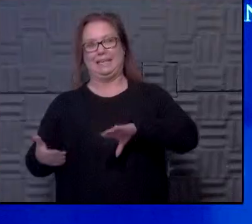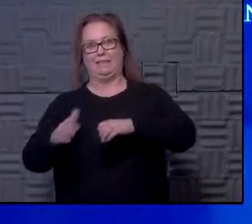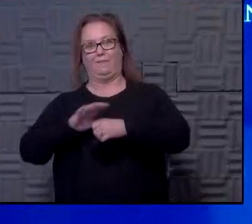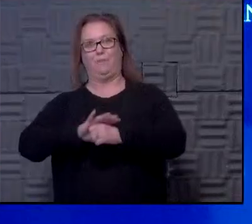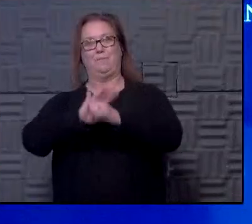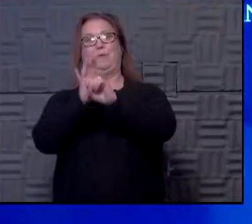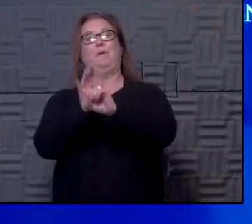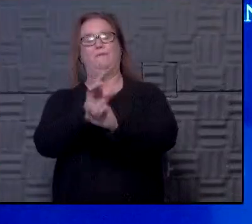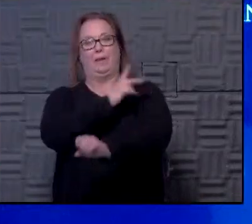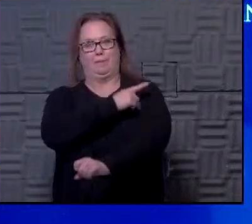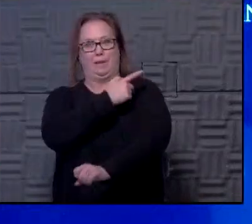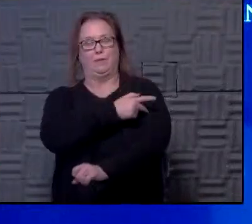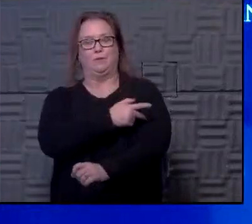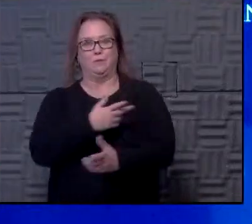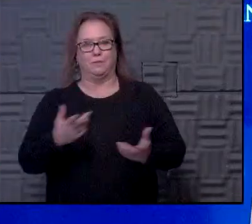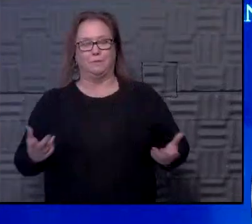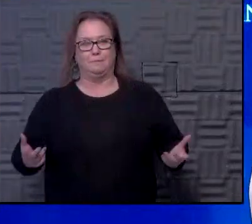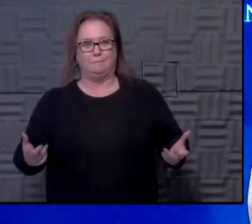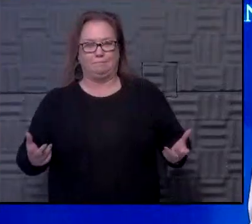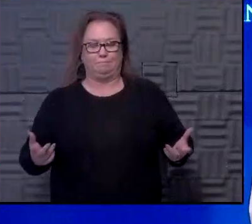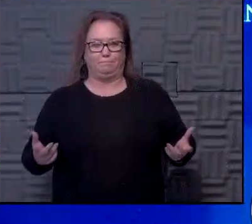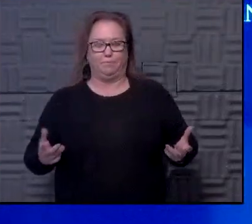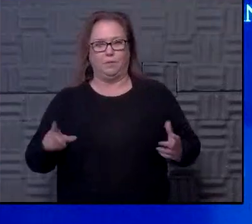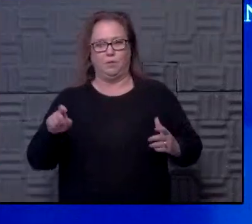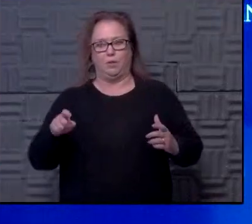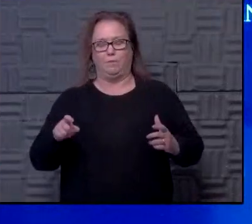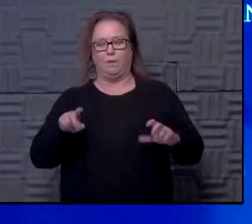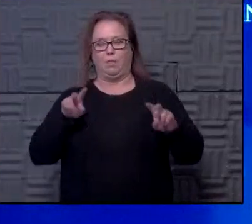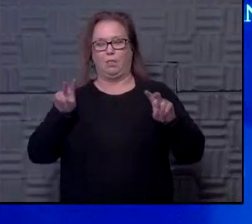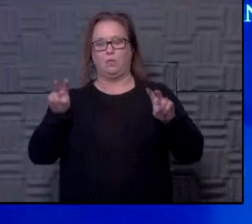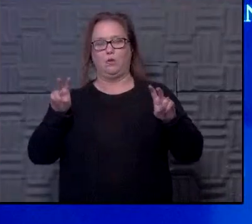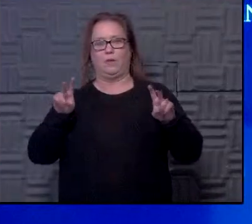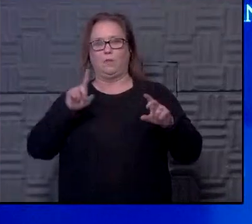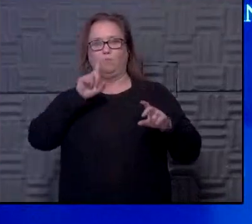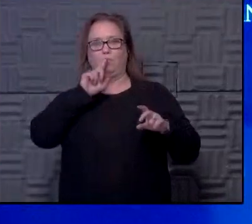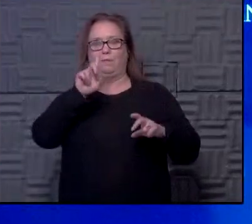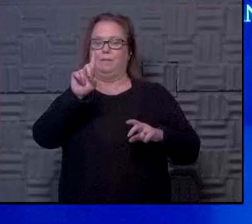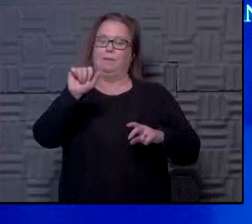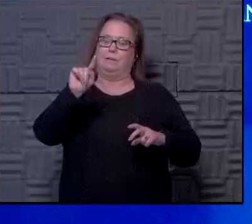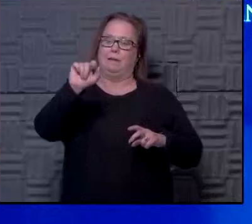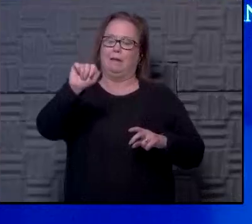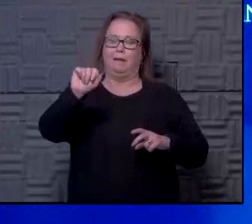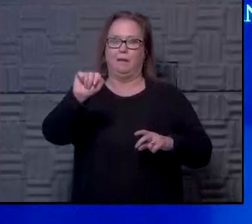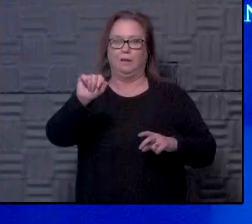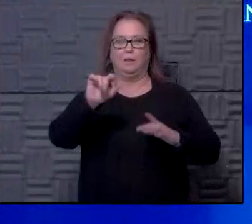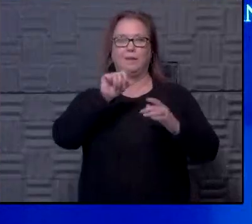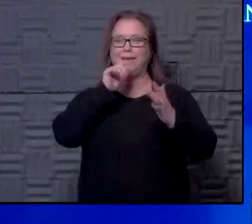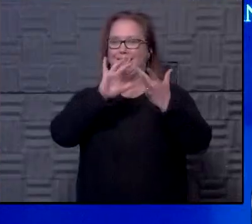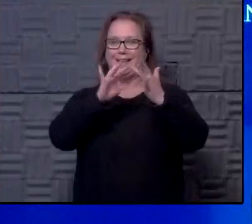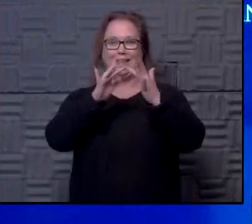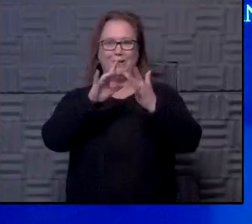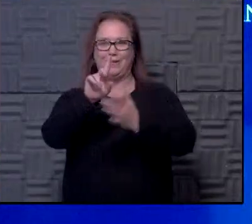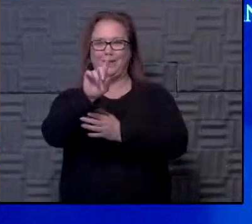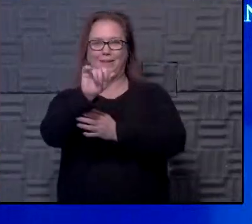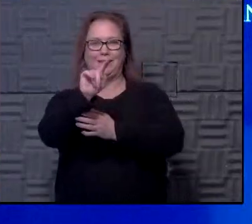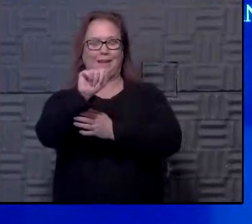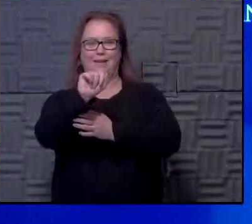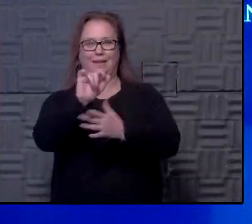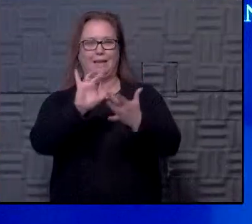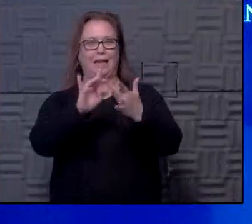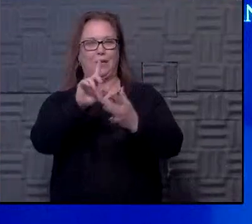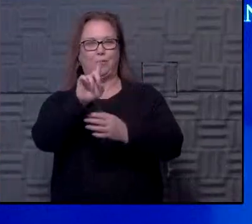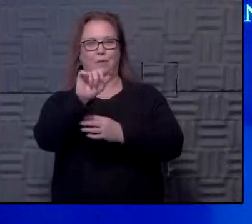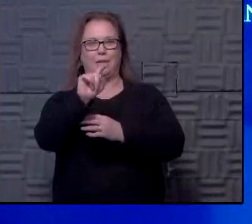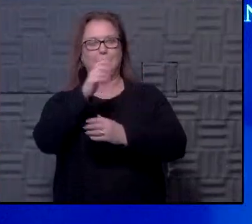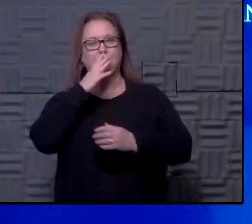didn't get the vaccine, quite a few deaths. And so I think you just have to sit back and look at the real data. Don't look at internet data. Internet data,